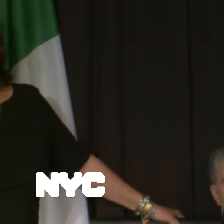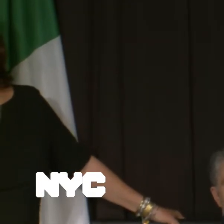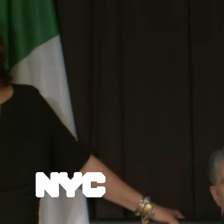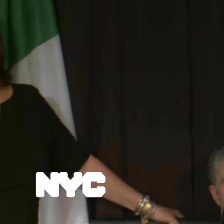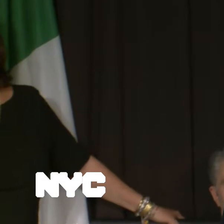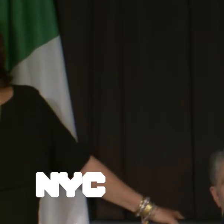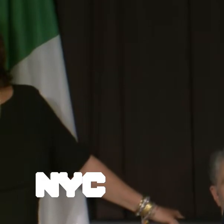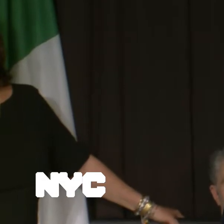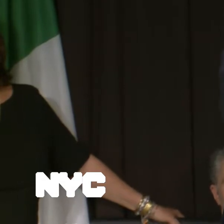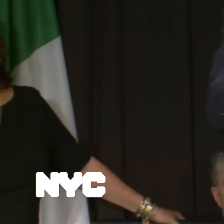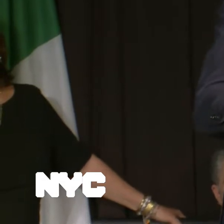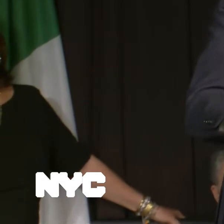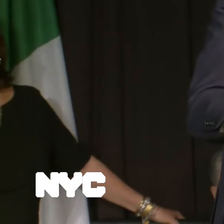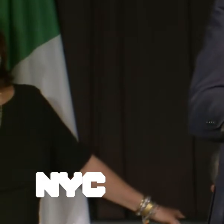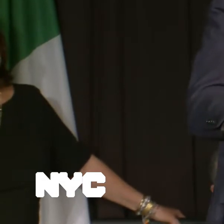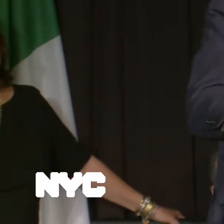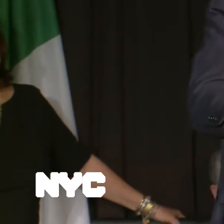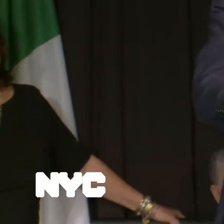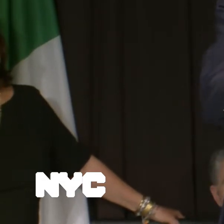mondo.